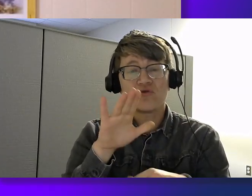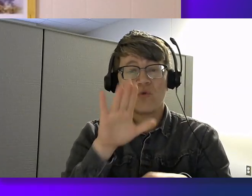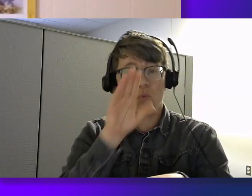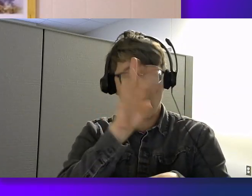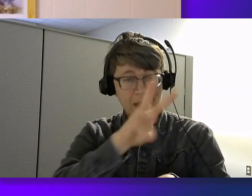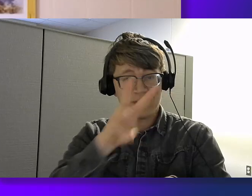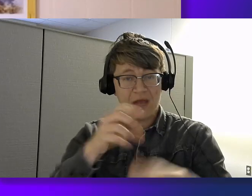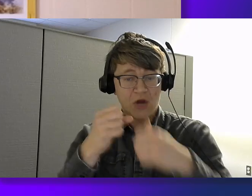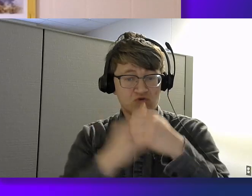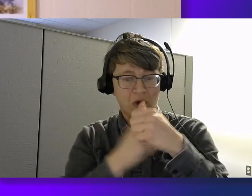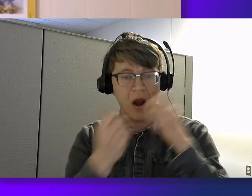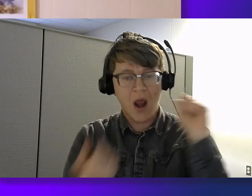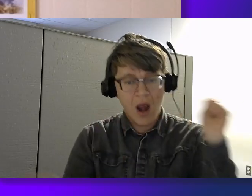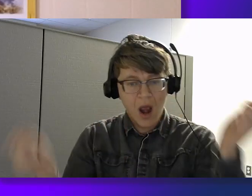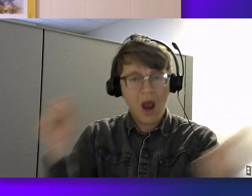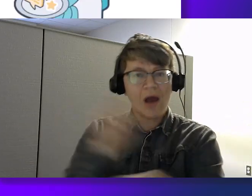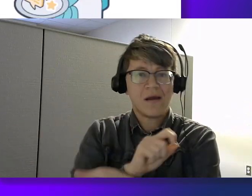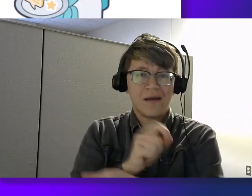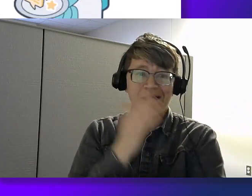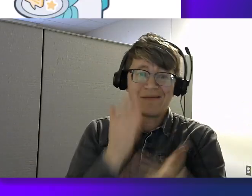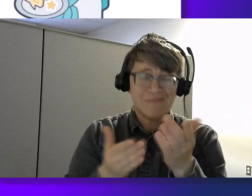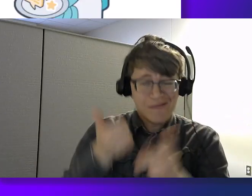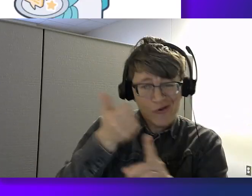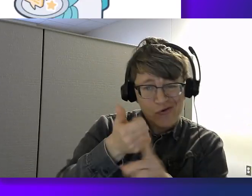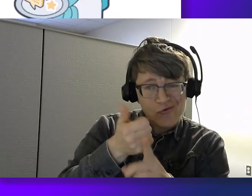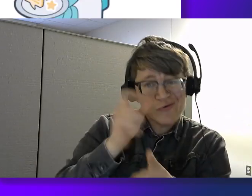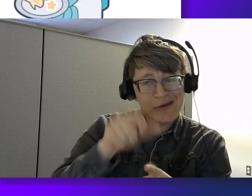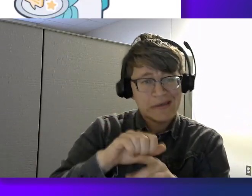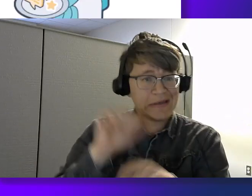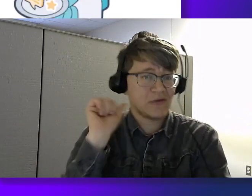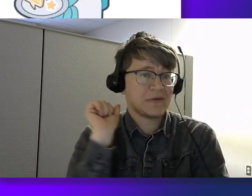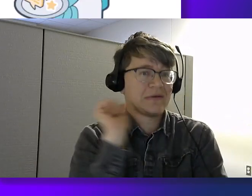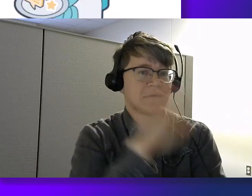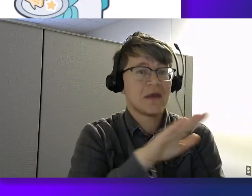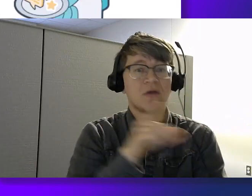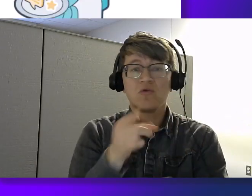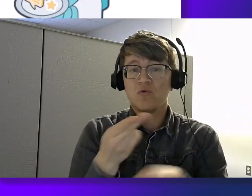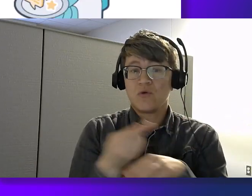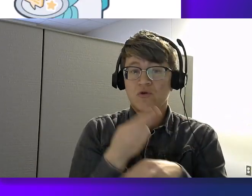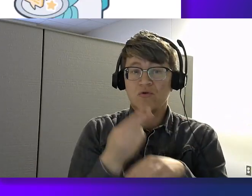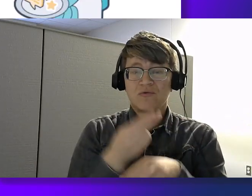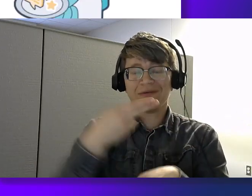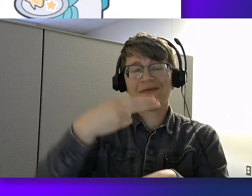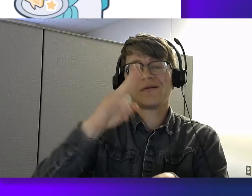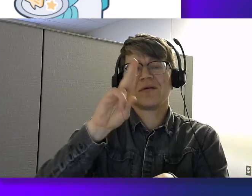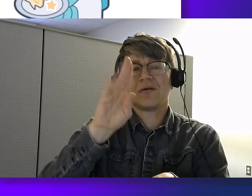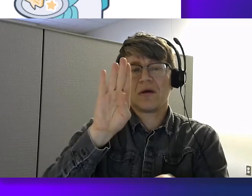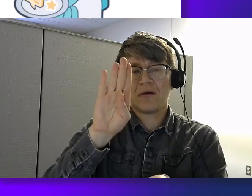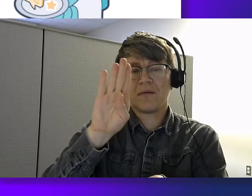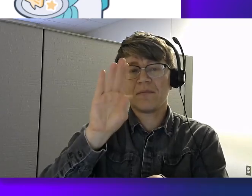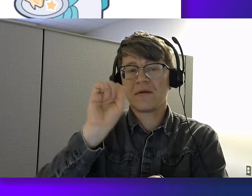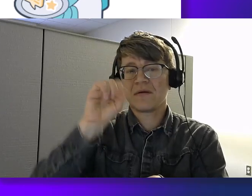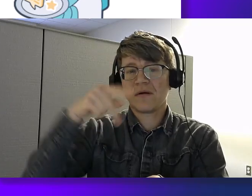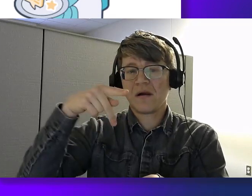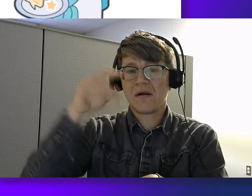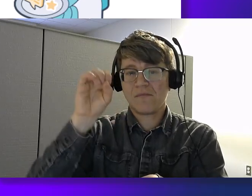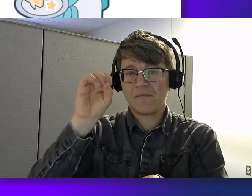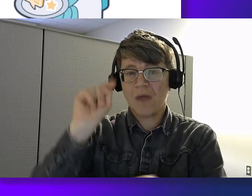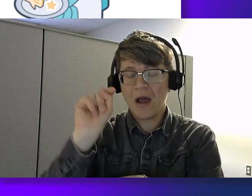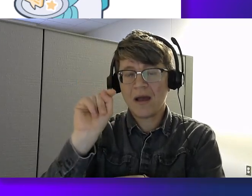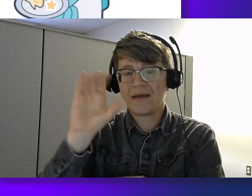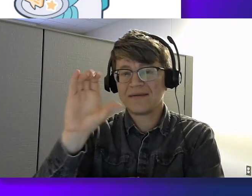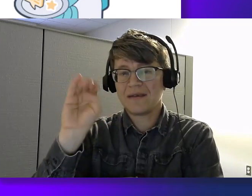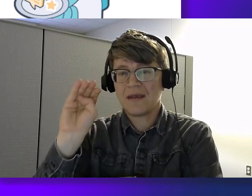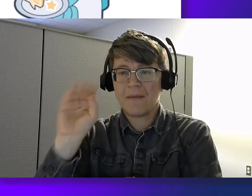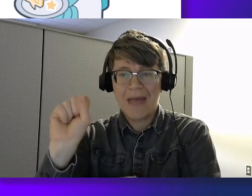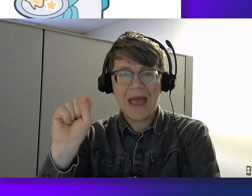you might want to resubmit it yourself. If you're using the HubSpot CMS Hub, you don't have to worry about that. HubSpot will automatically generate